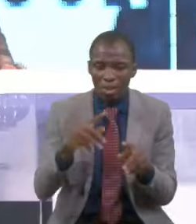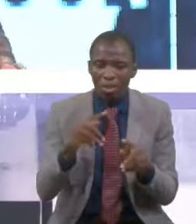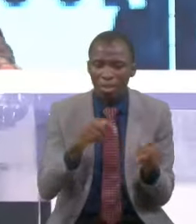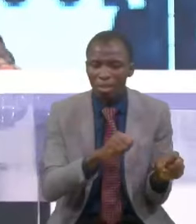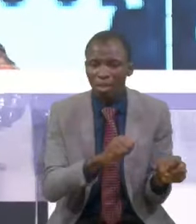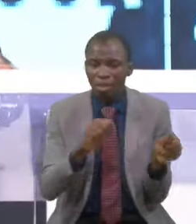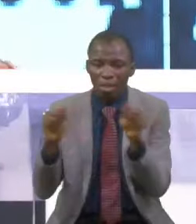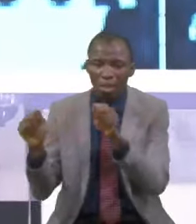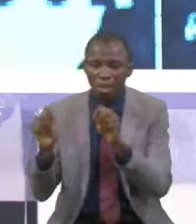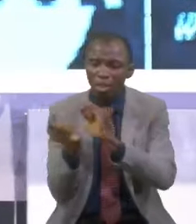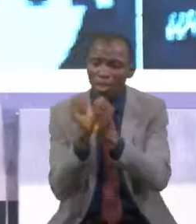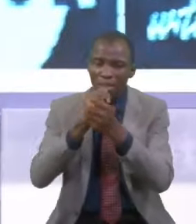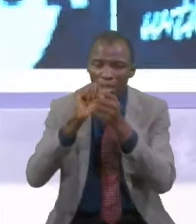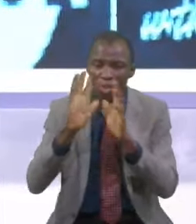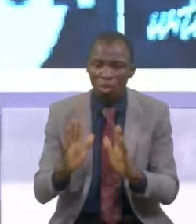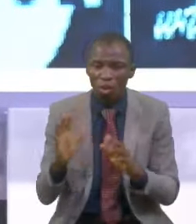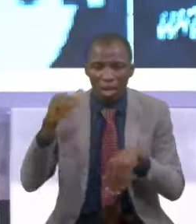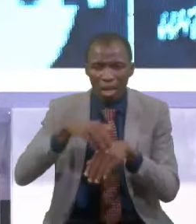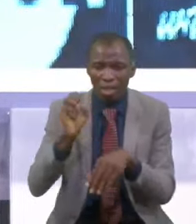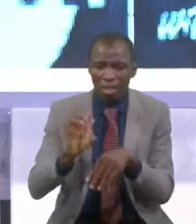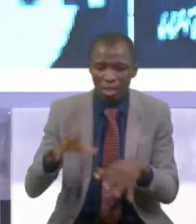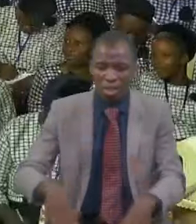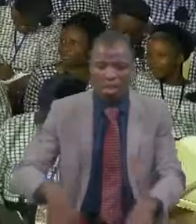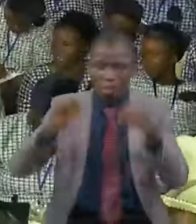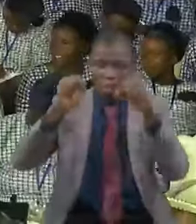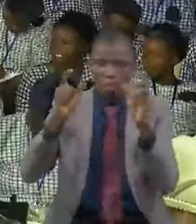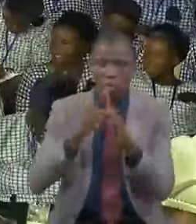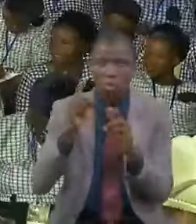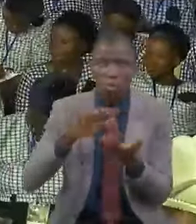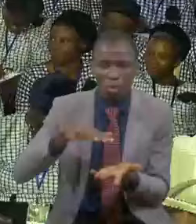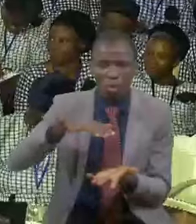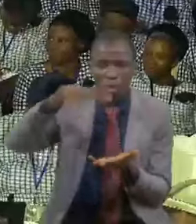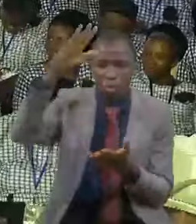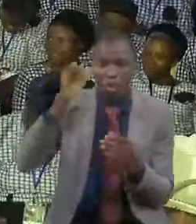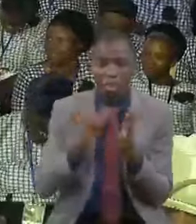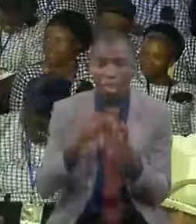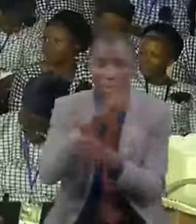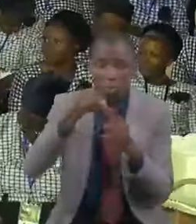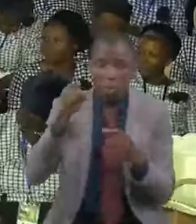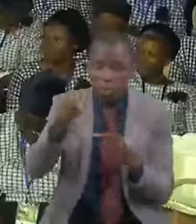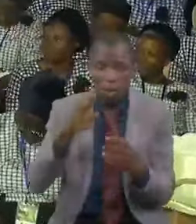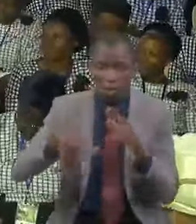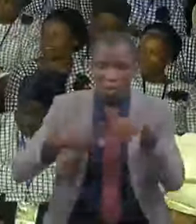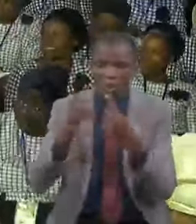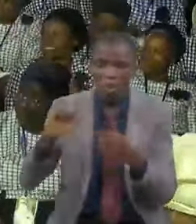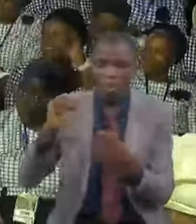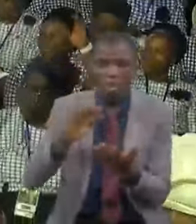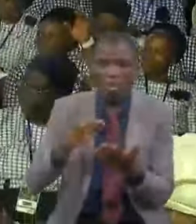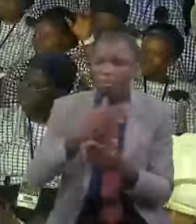glory. That's where you are going finally. Glory. Where are you going